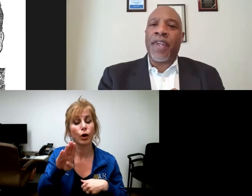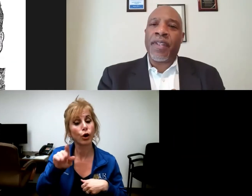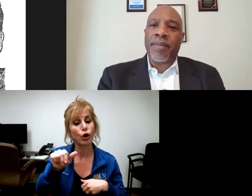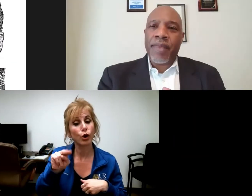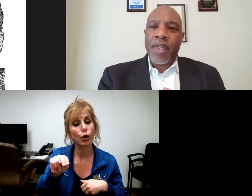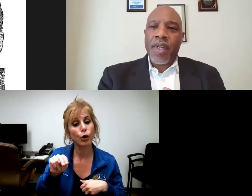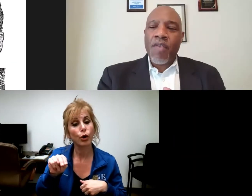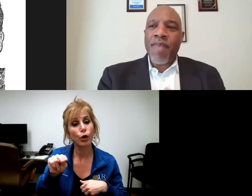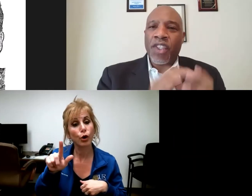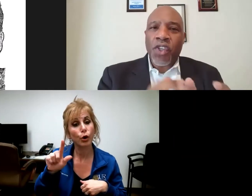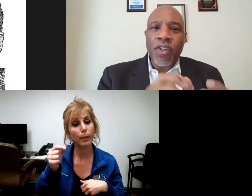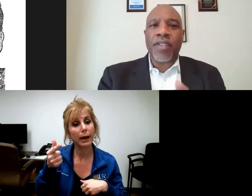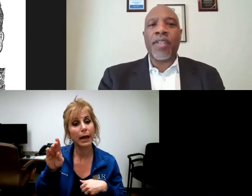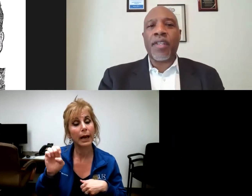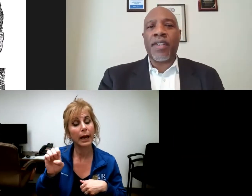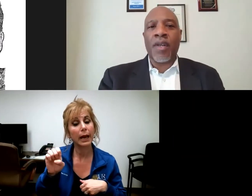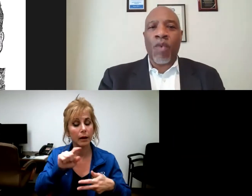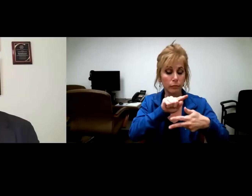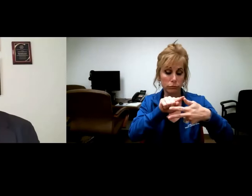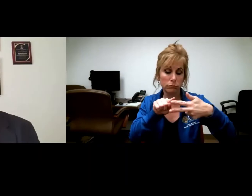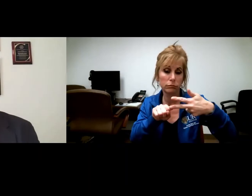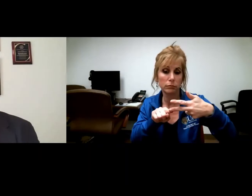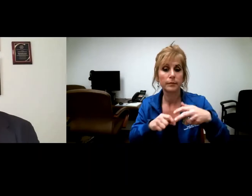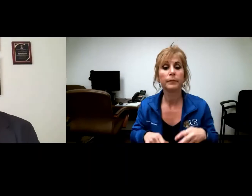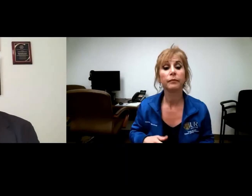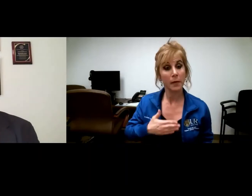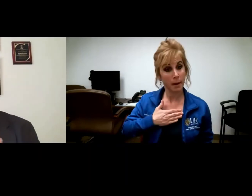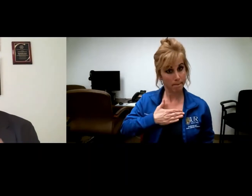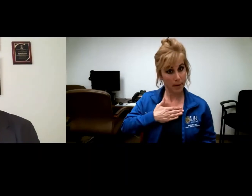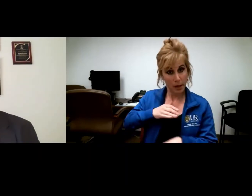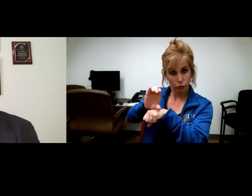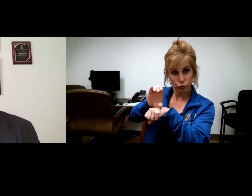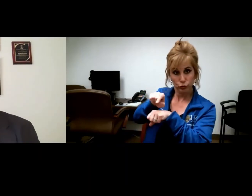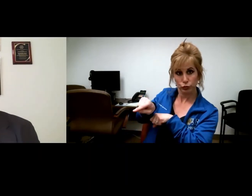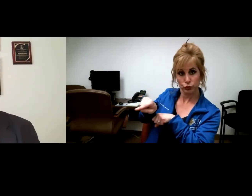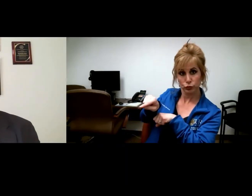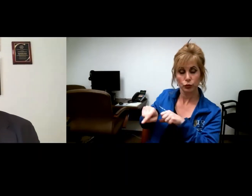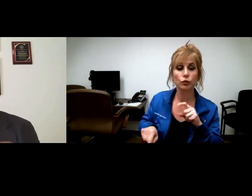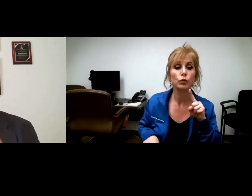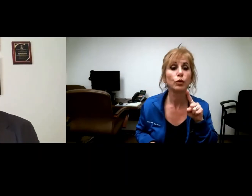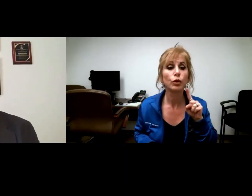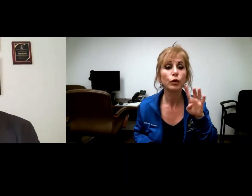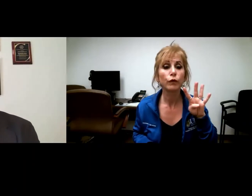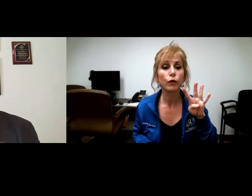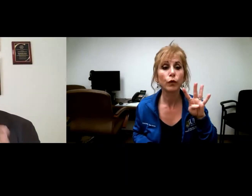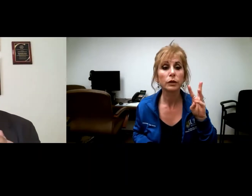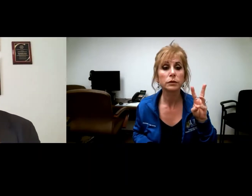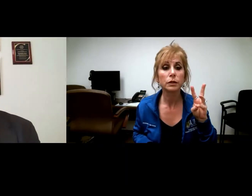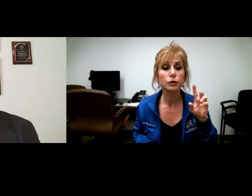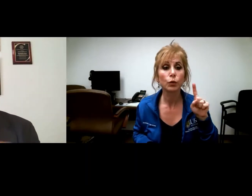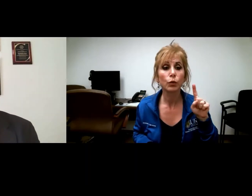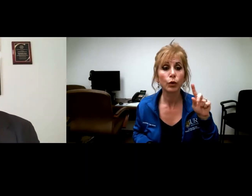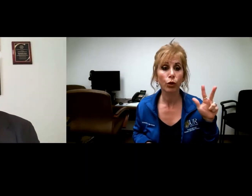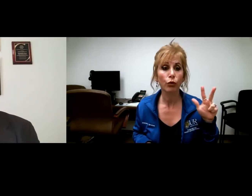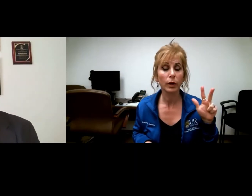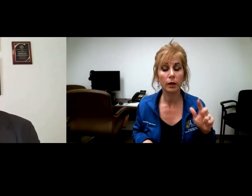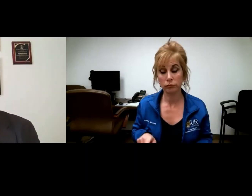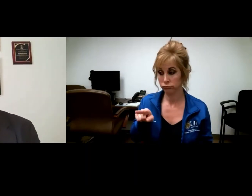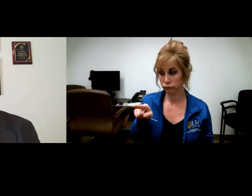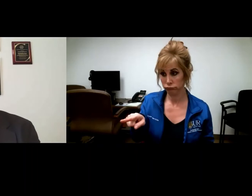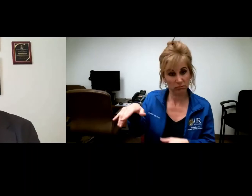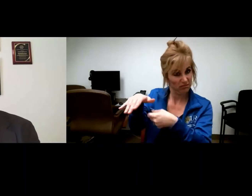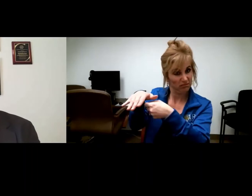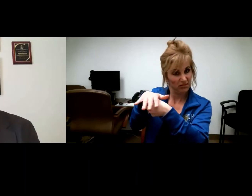because of this. My church sits in the 14613 zip code. The work I do at the Urban League is based in